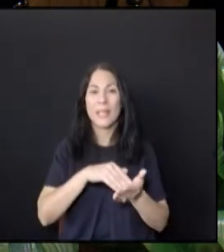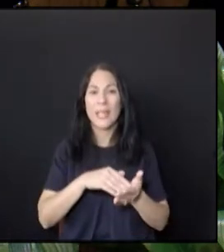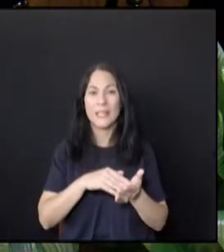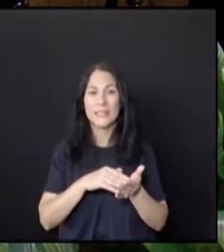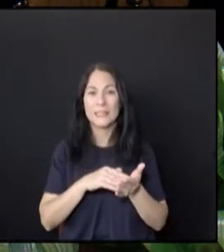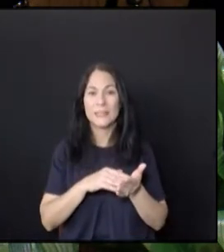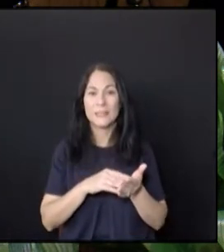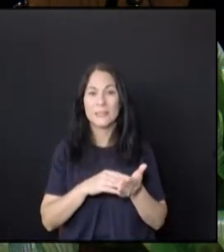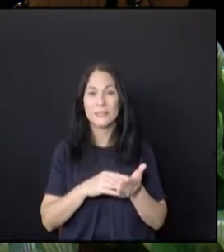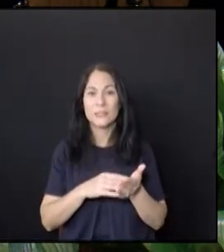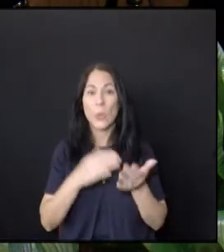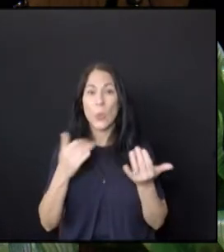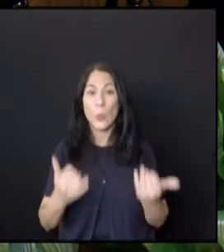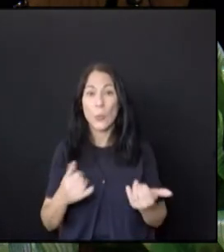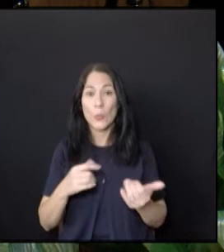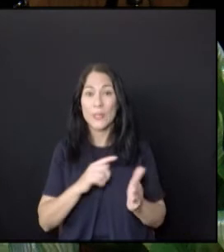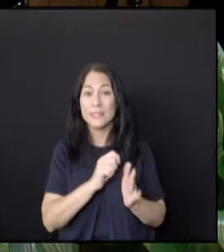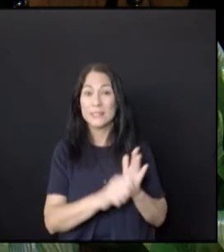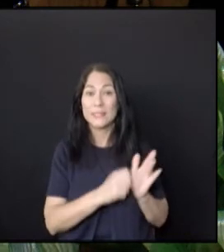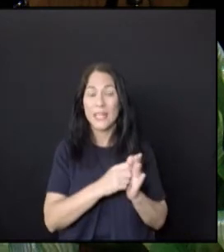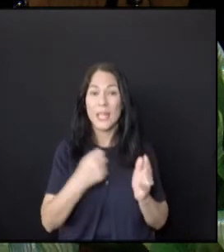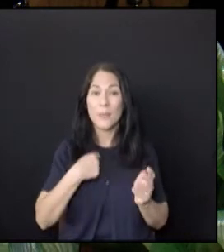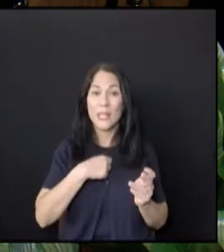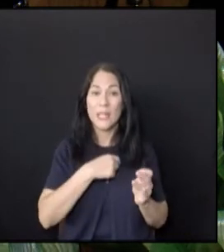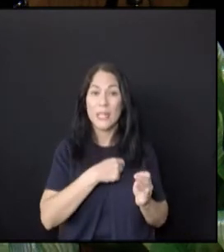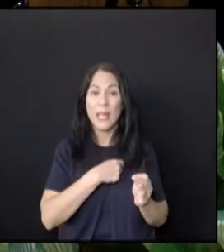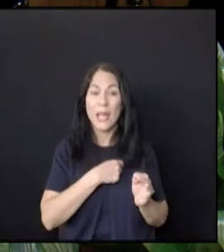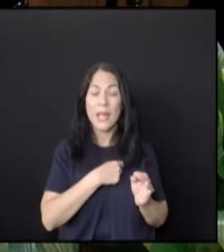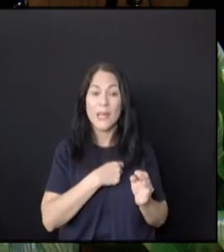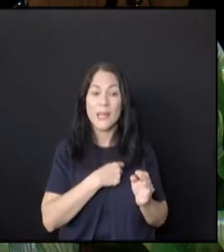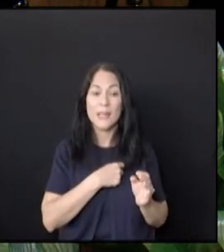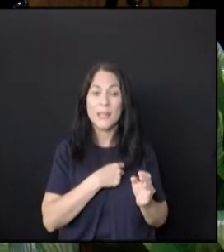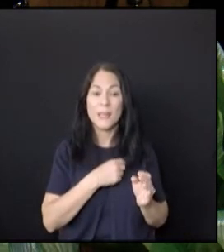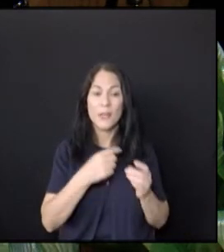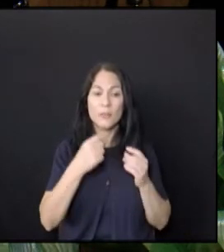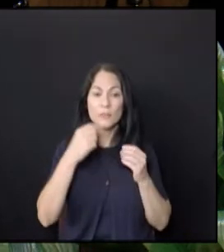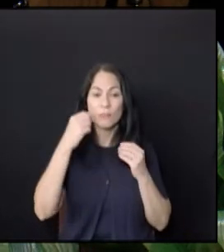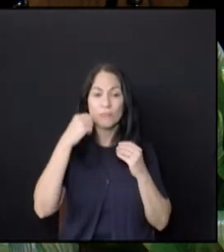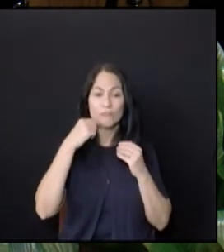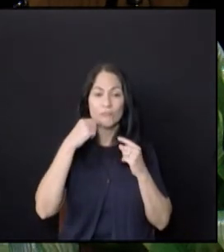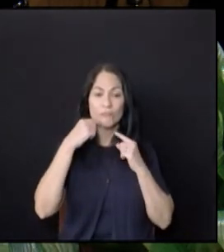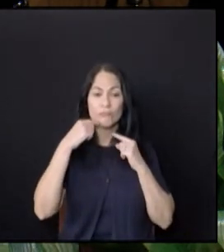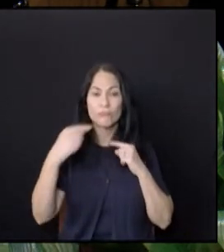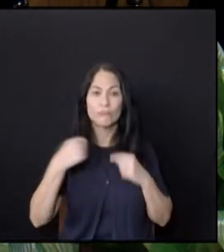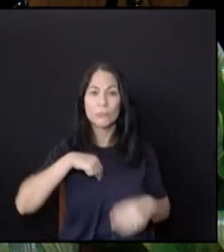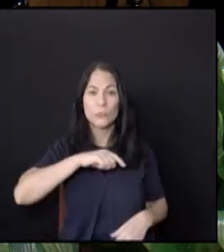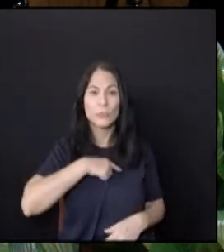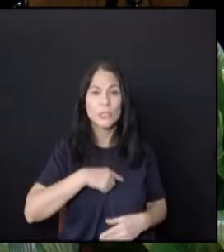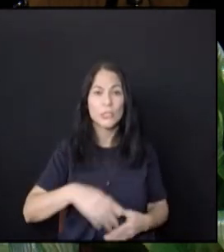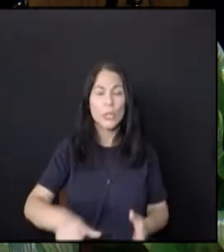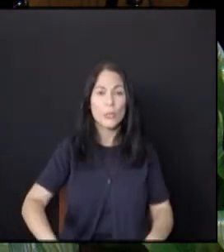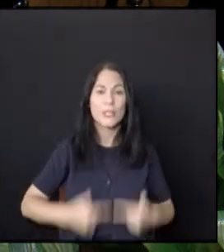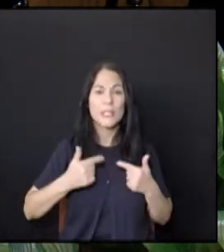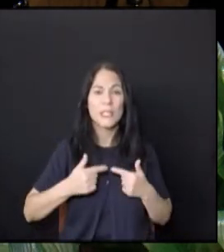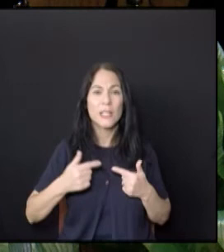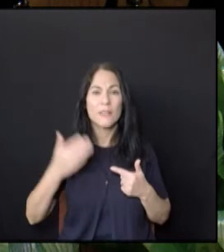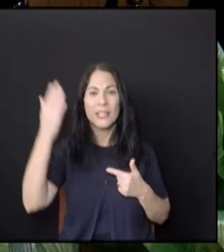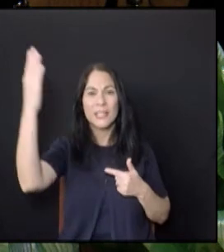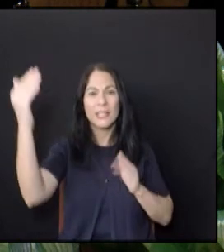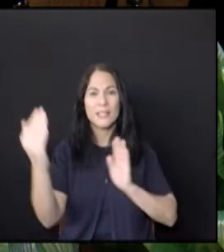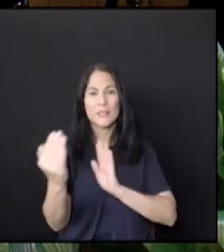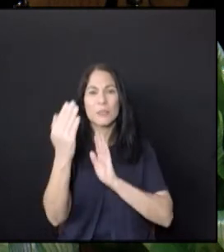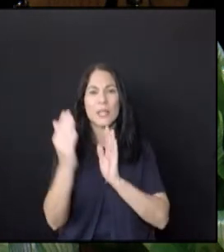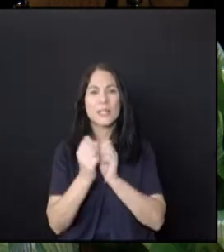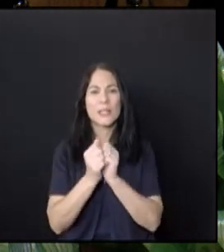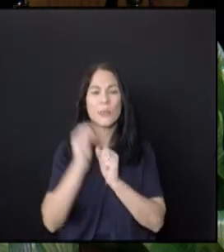times, this time in which he has destined us to live, he is present with us by his Spirit. And he